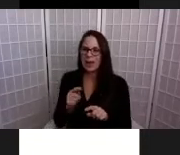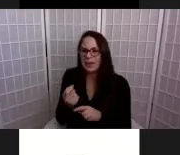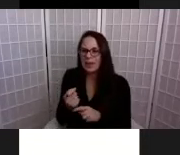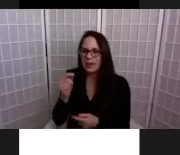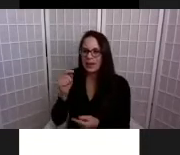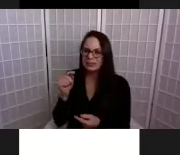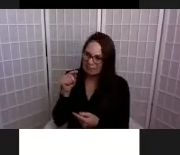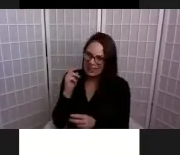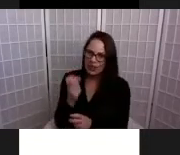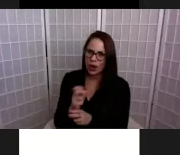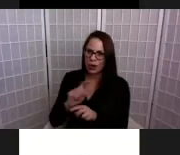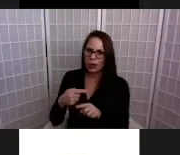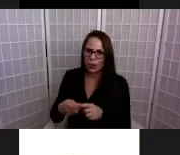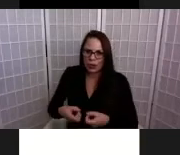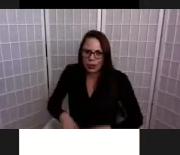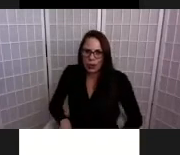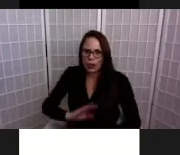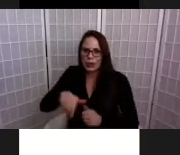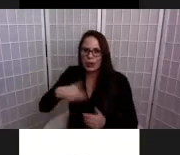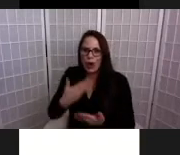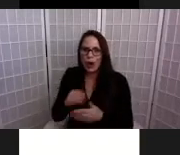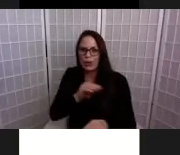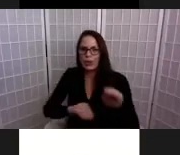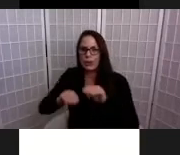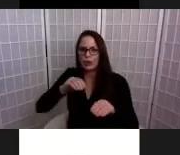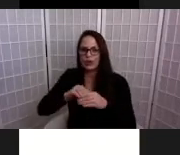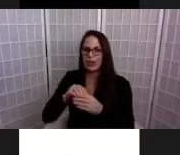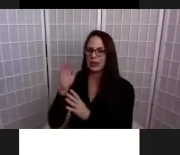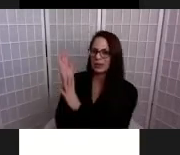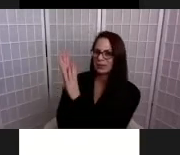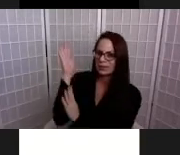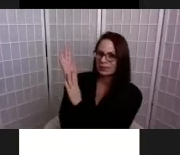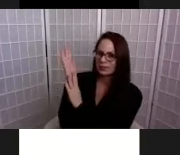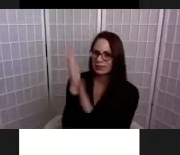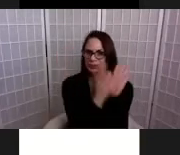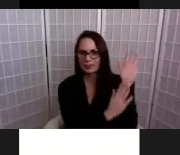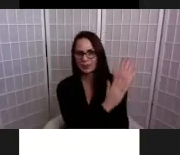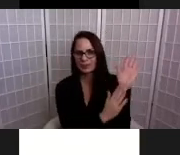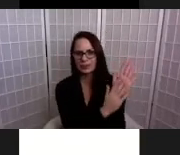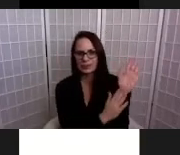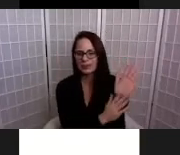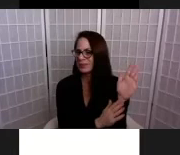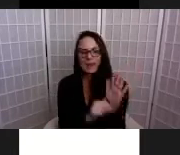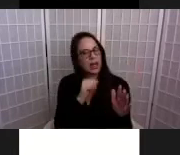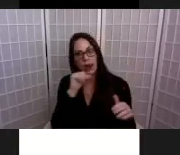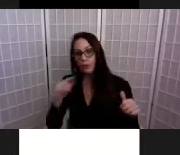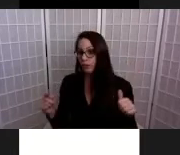hard when you lose all the motion in your wrists. So this is not one of the first lines of